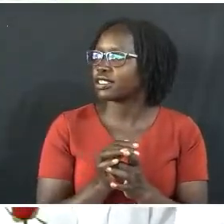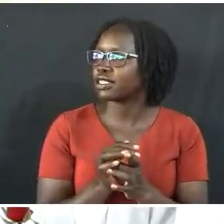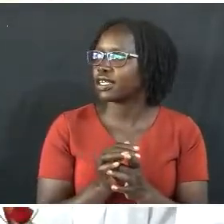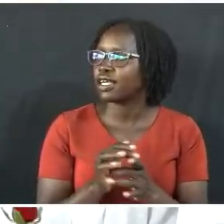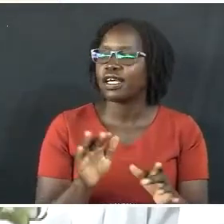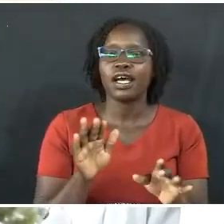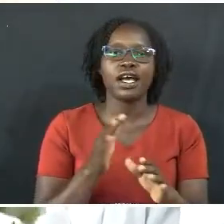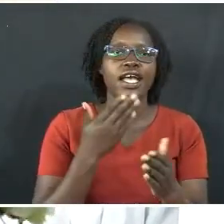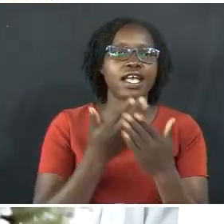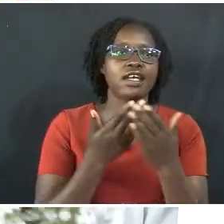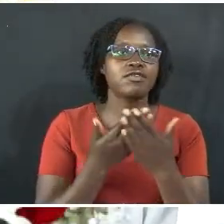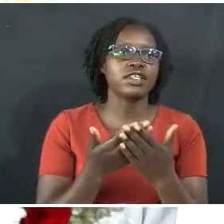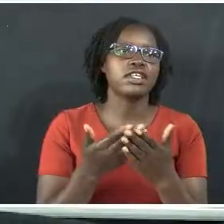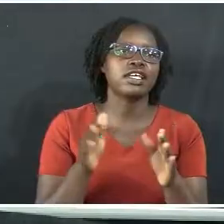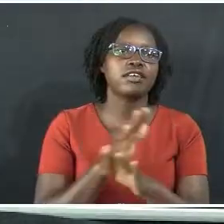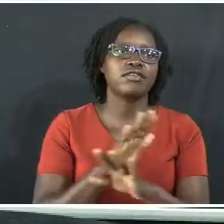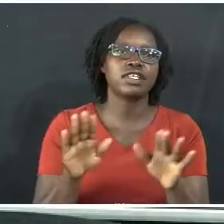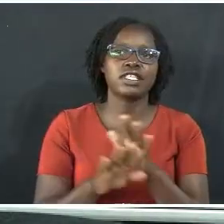that you have done for me.